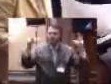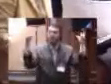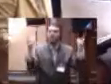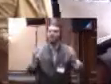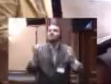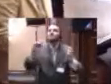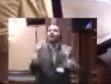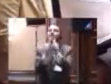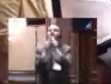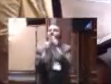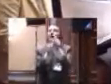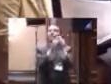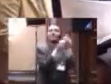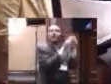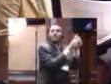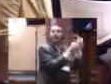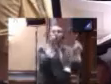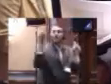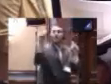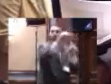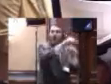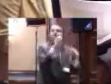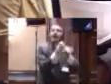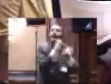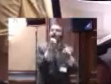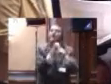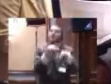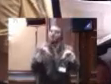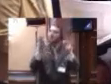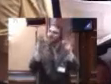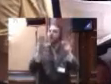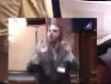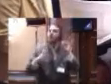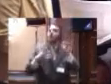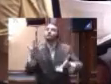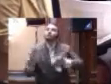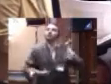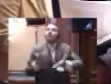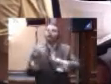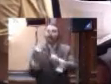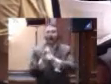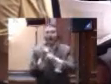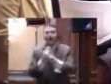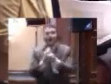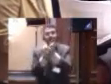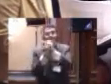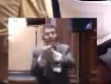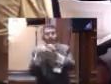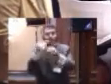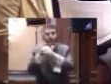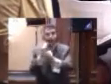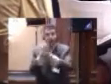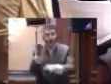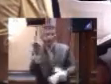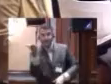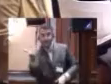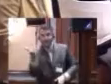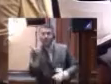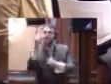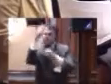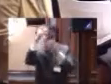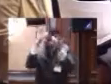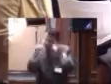the transition to democracy we need so many effective, equitable, just